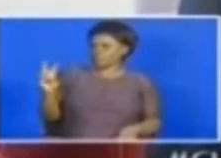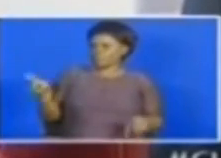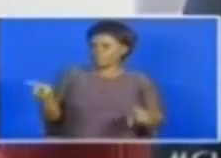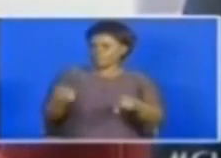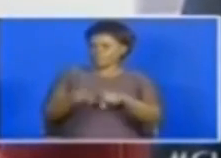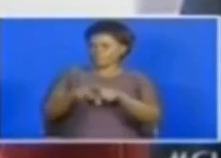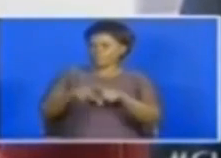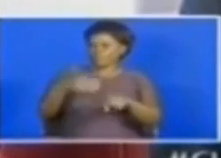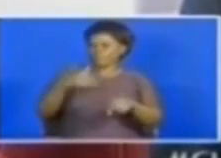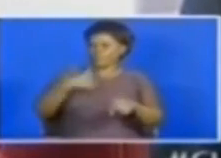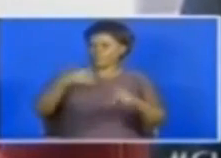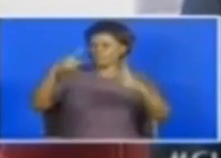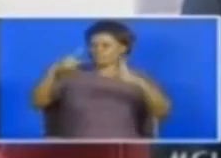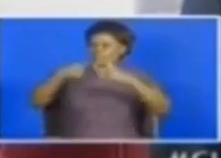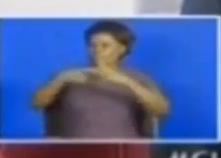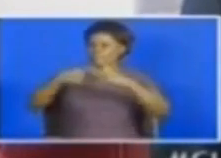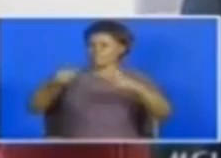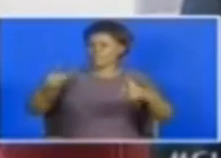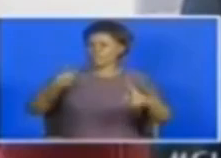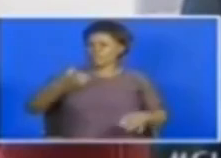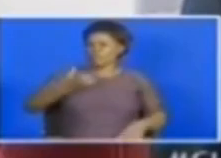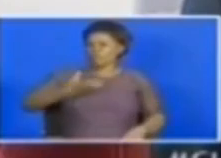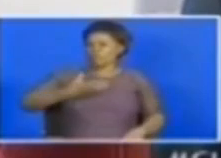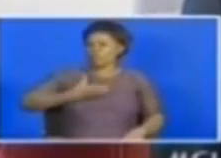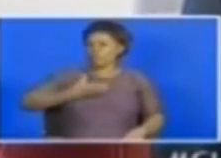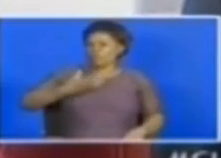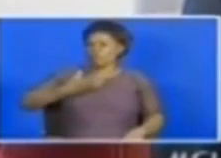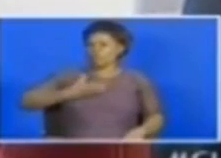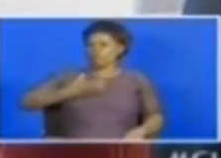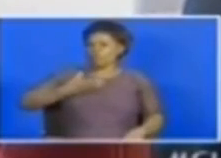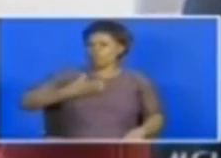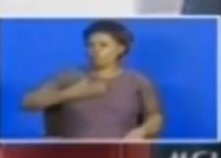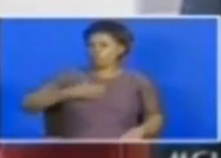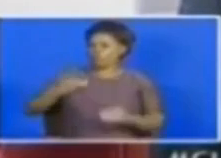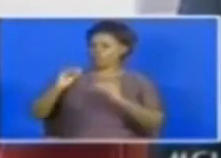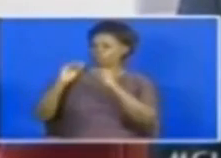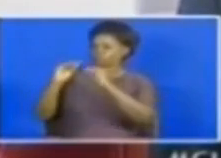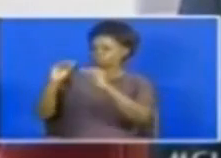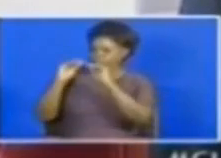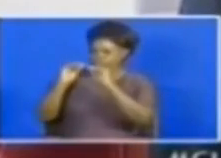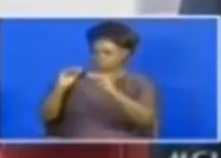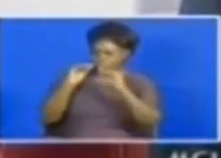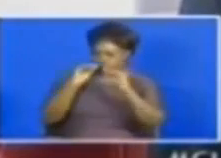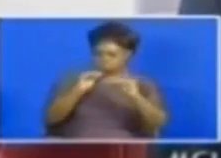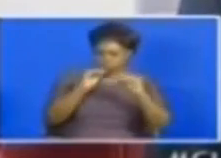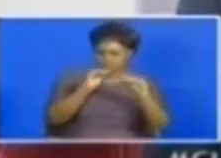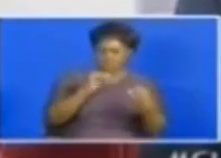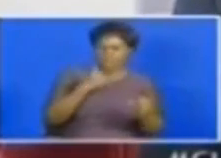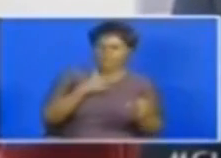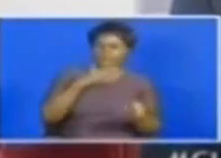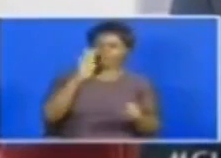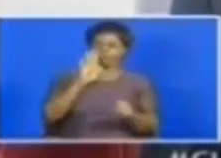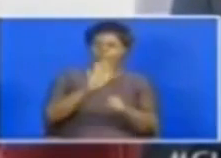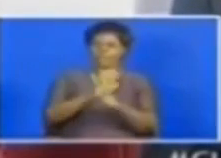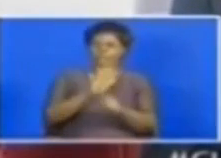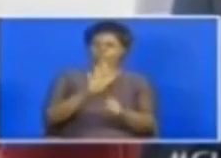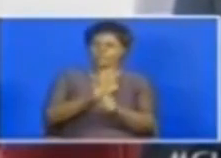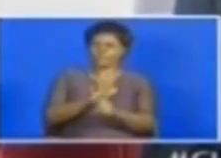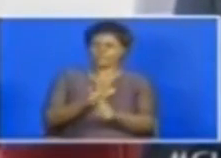already started our online voter education campaigns. We have a lot of